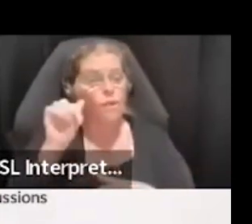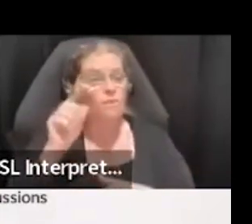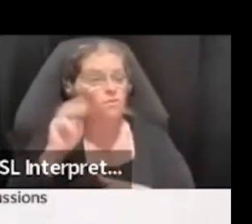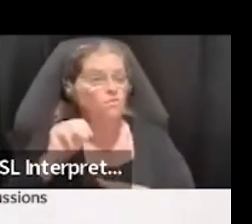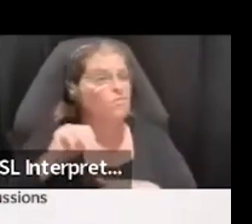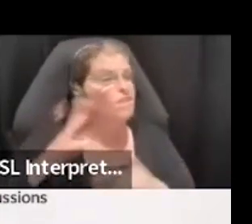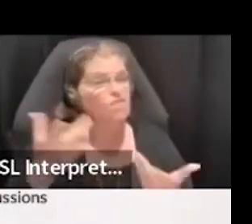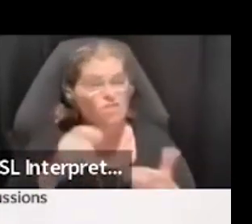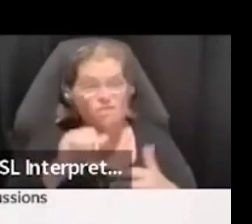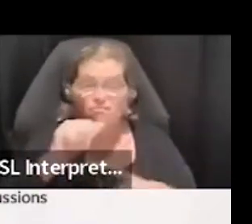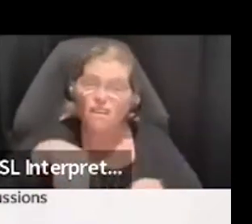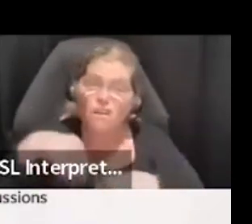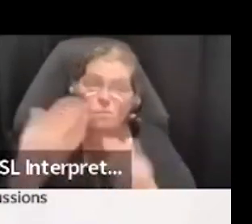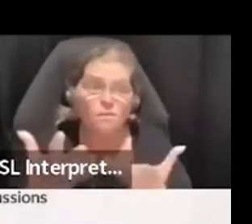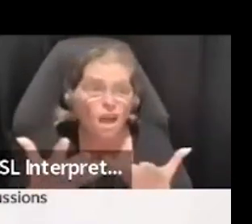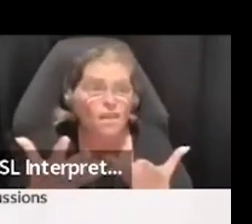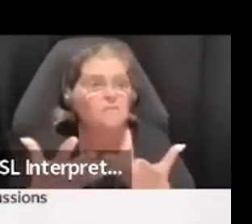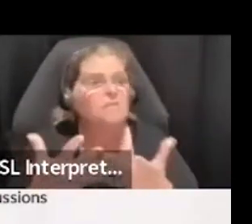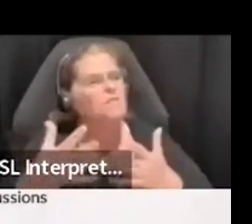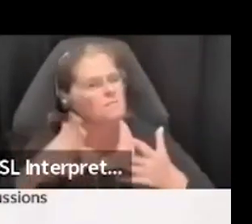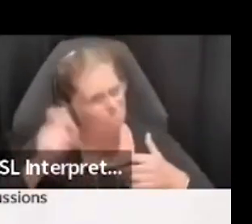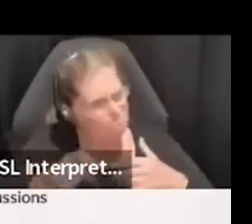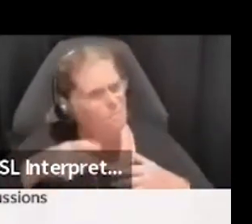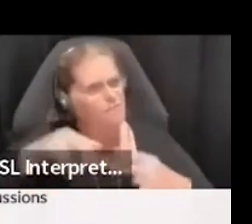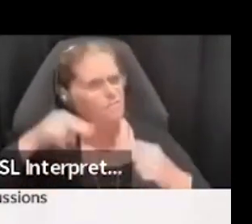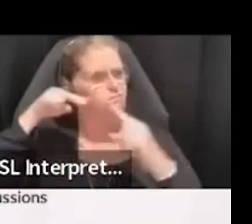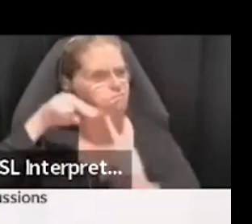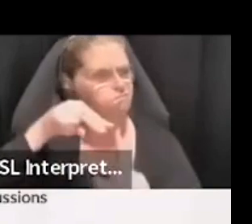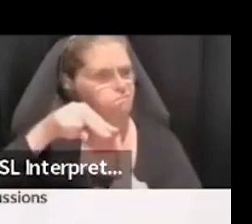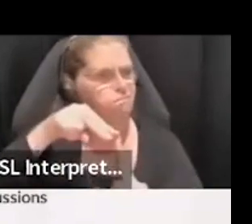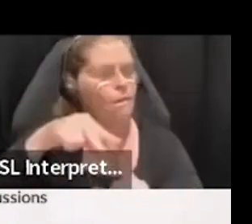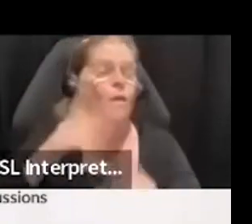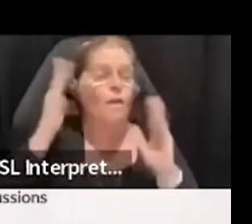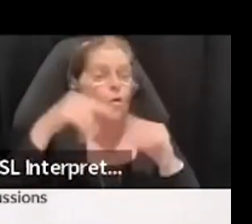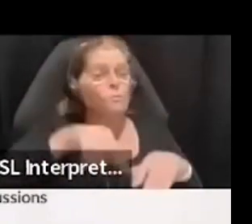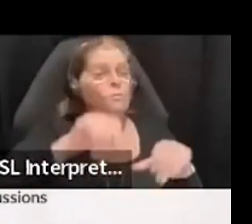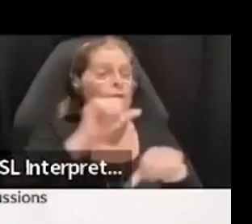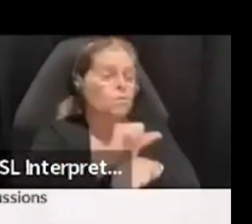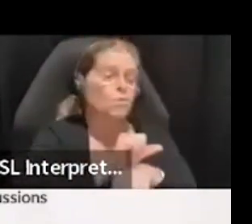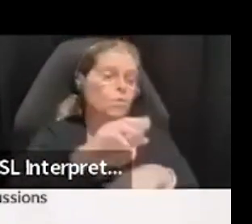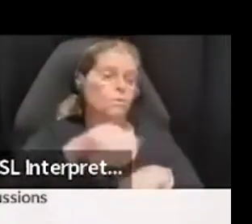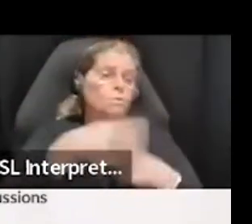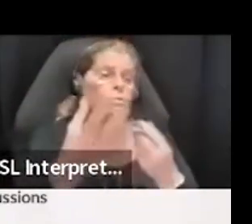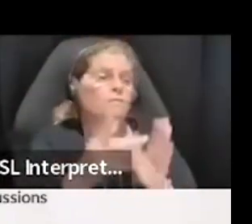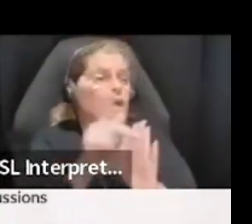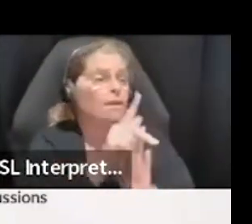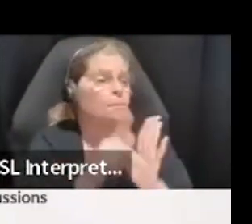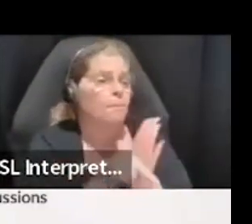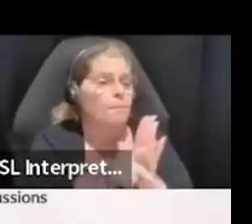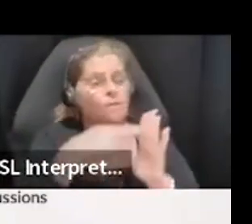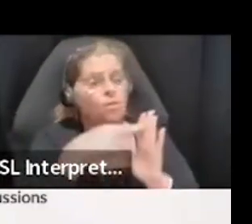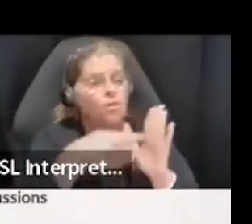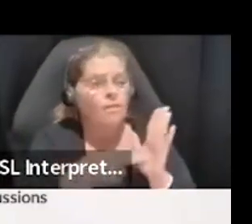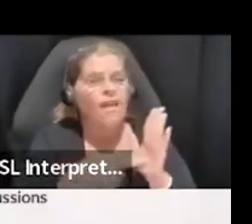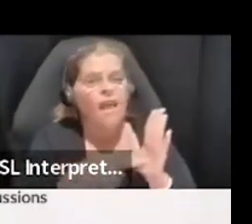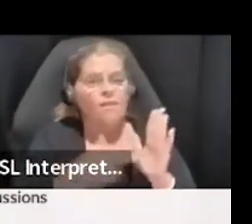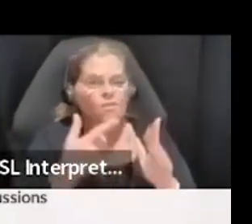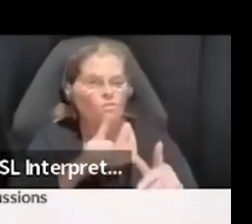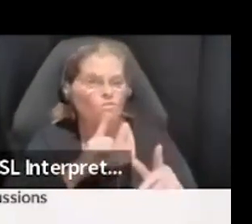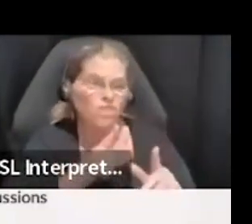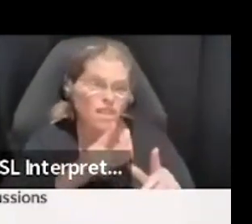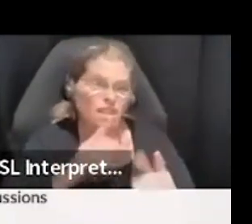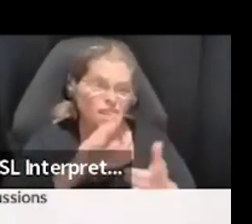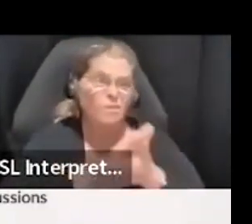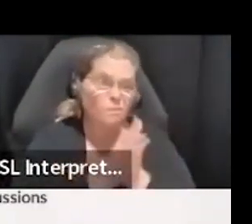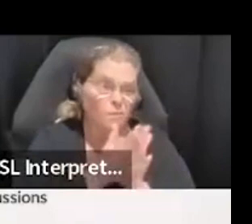need. Finally, I hope this work group will consider implementing policies and regulations that further criminalize grade fixing and the